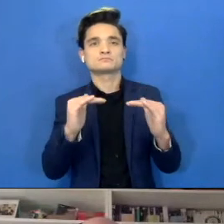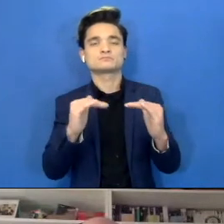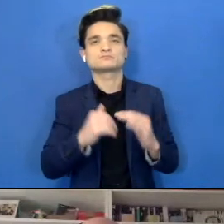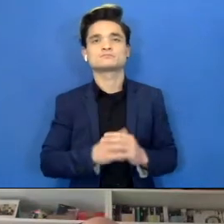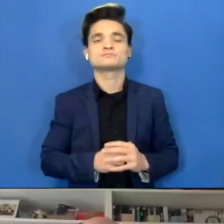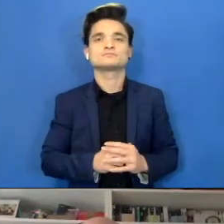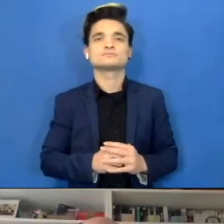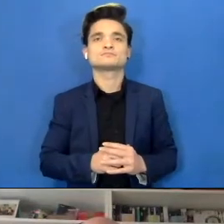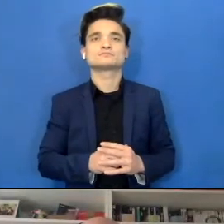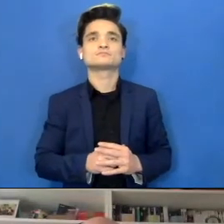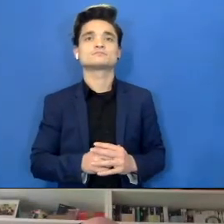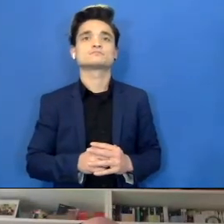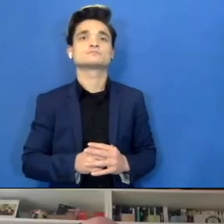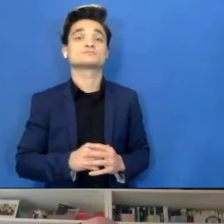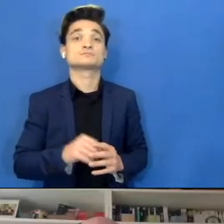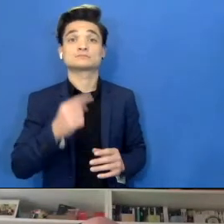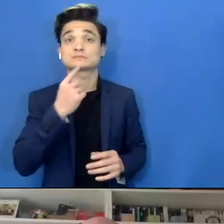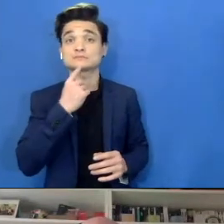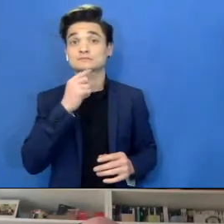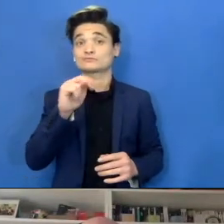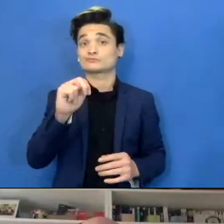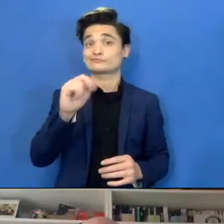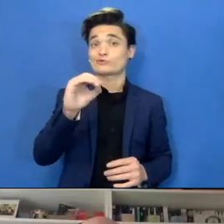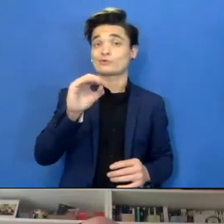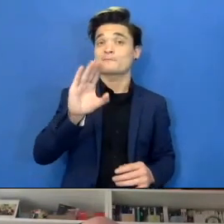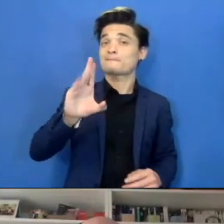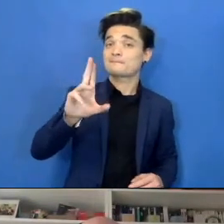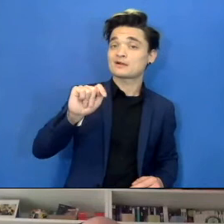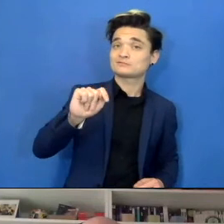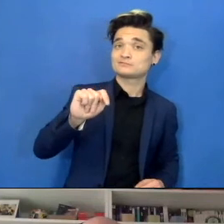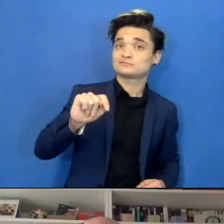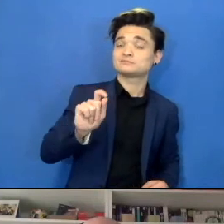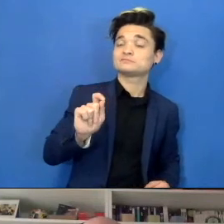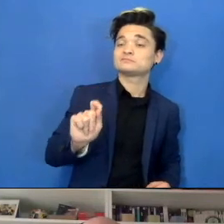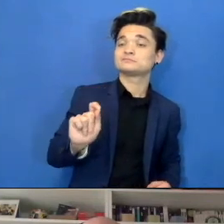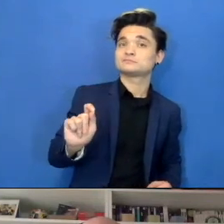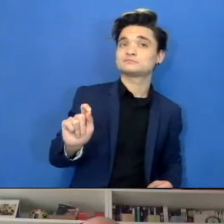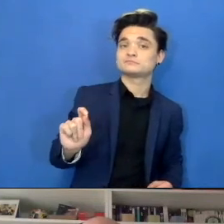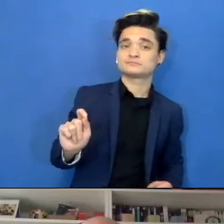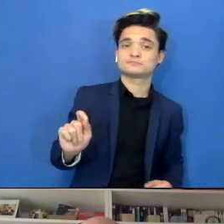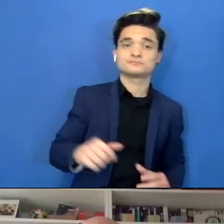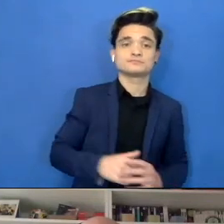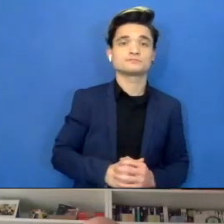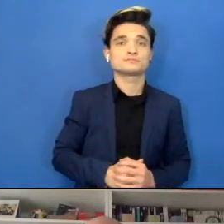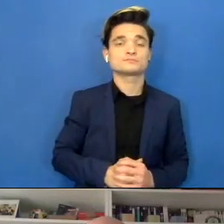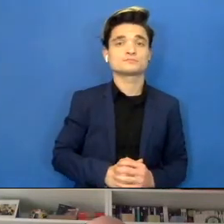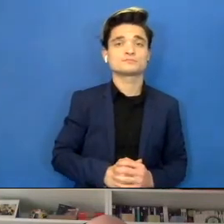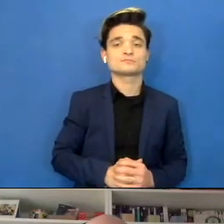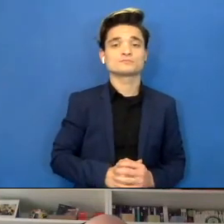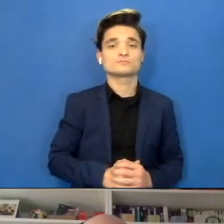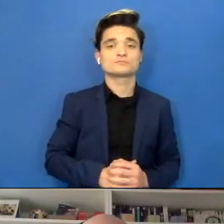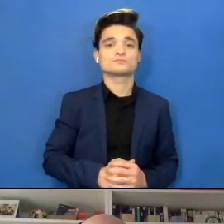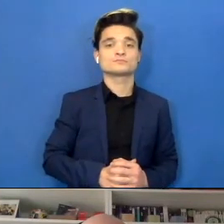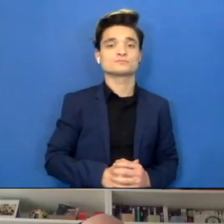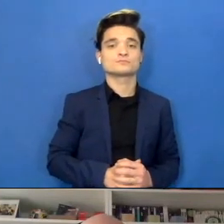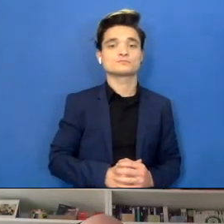but, right? And I do this. I mean, in my training, we did exercises where, for